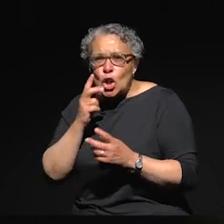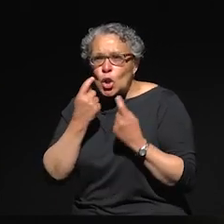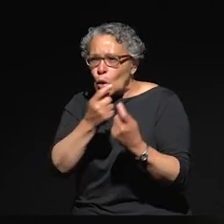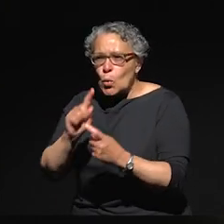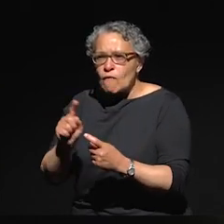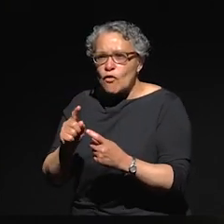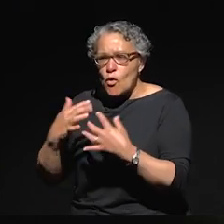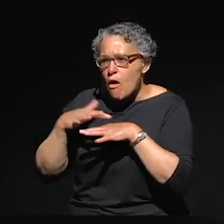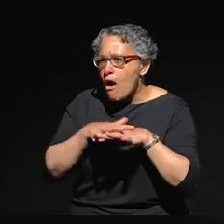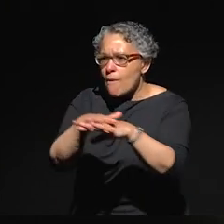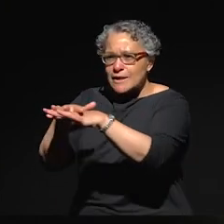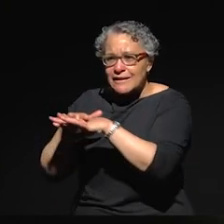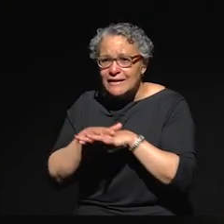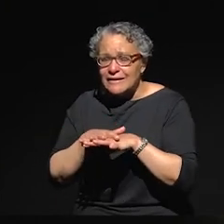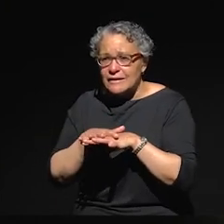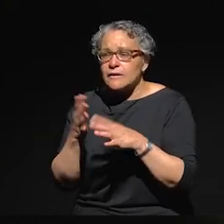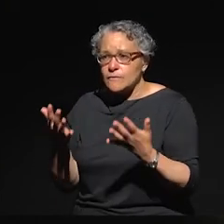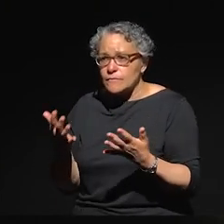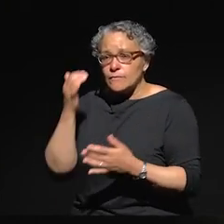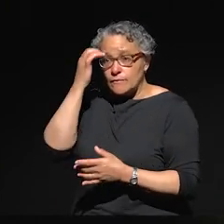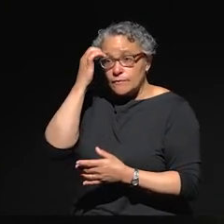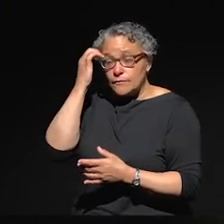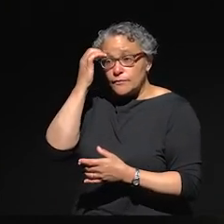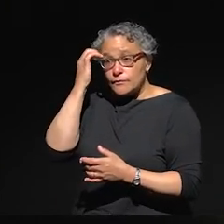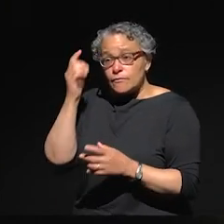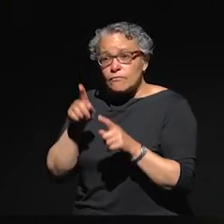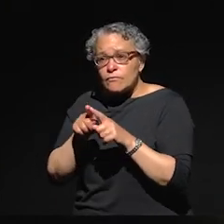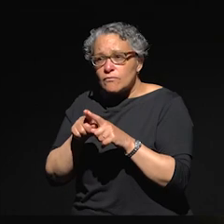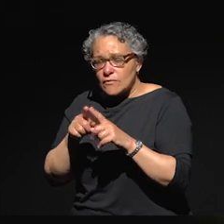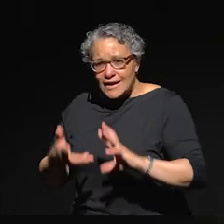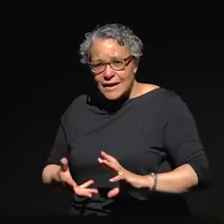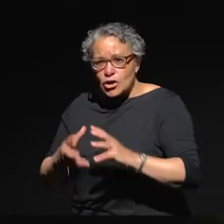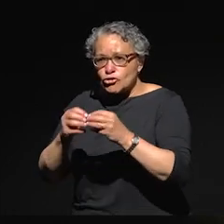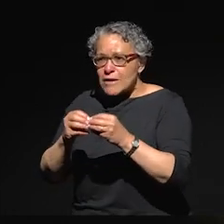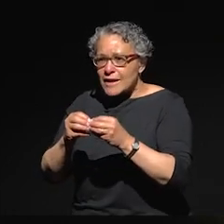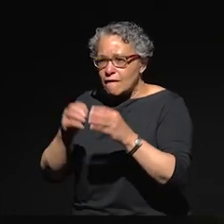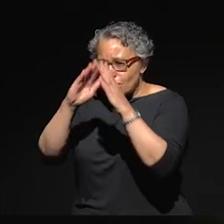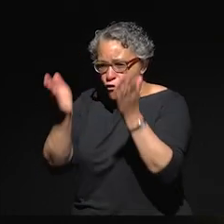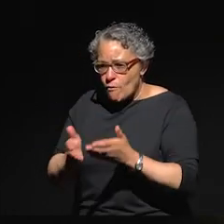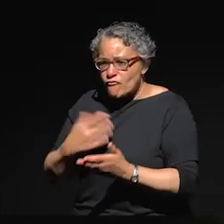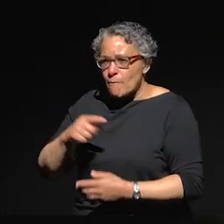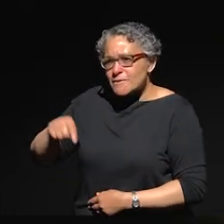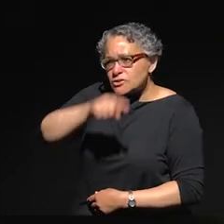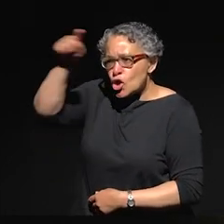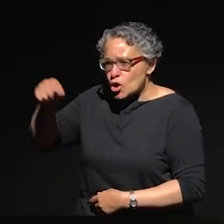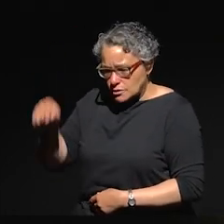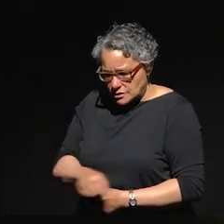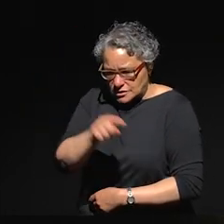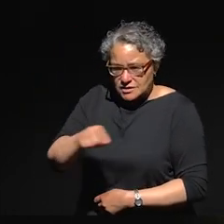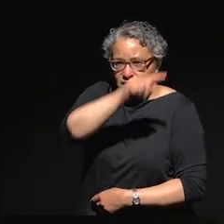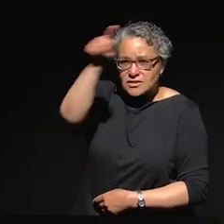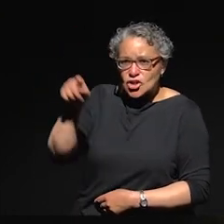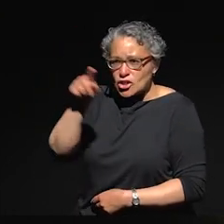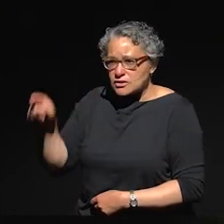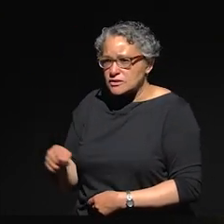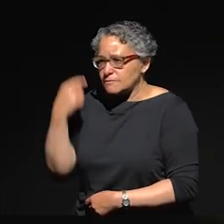early drawings here. Also the tendency to construct form from circular movement. You see the circular part of his